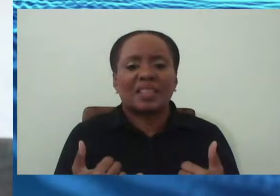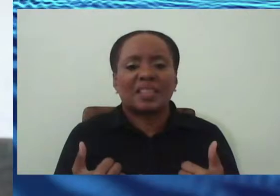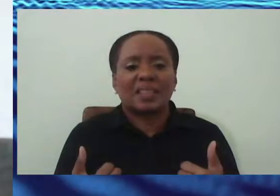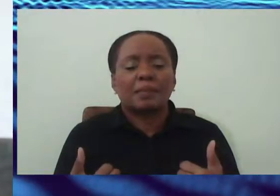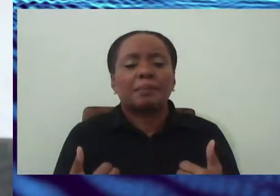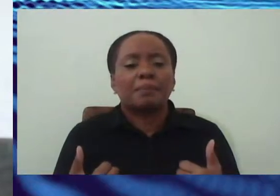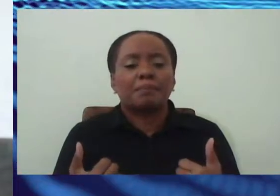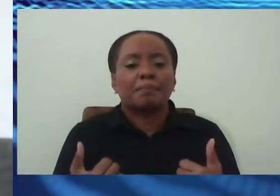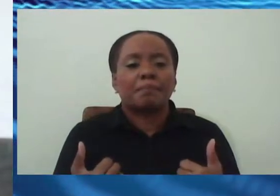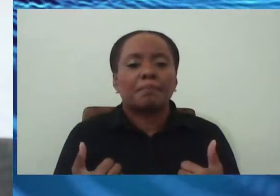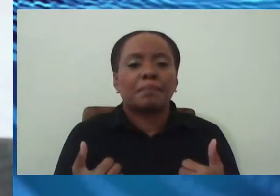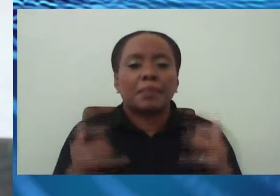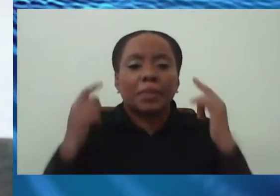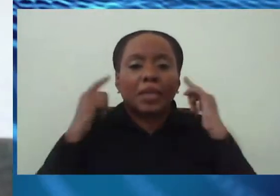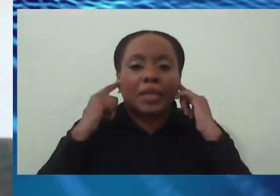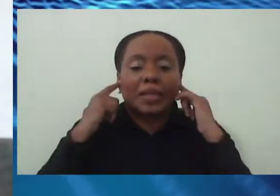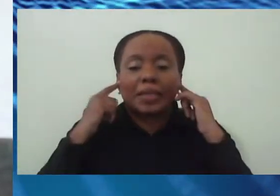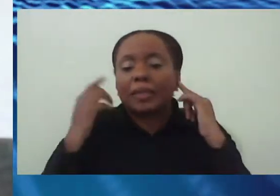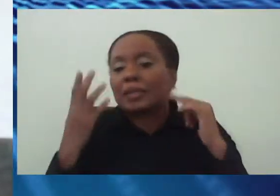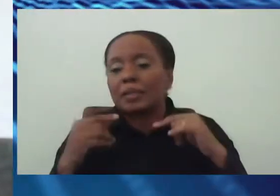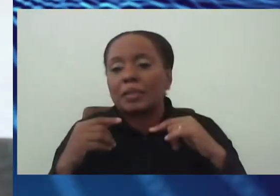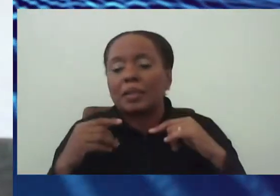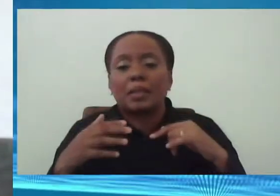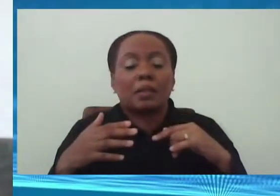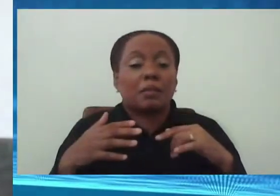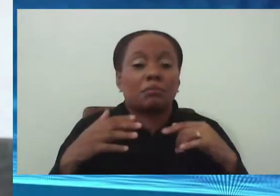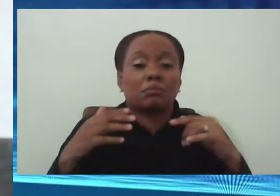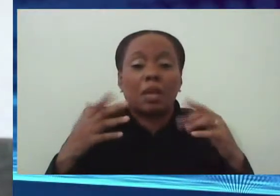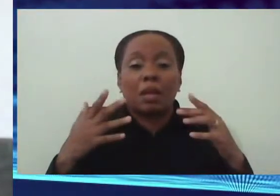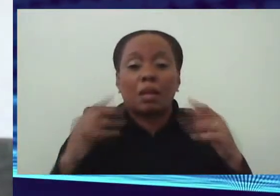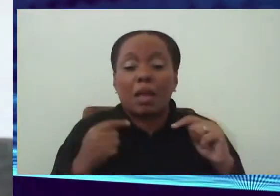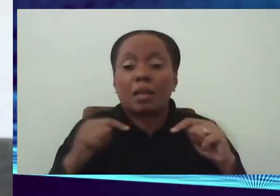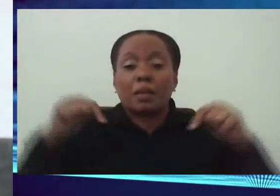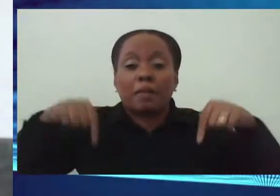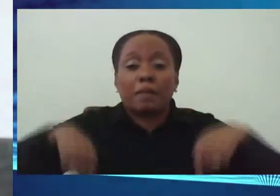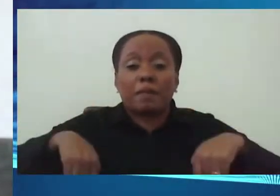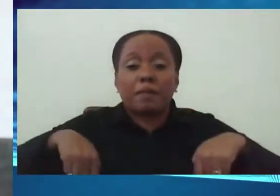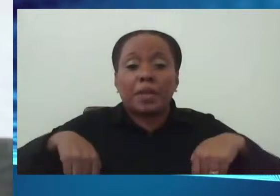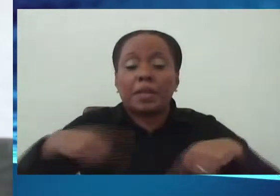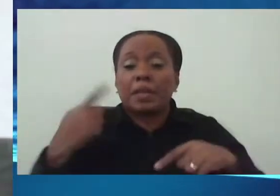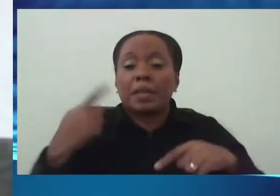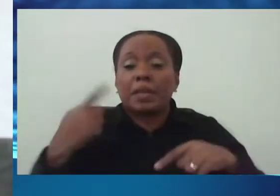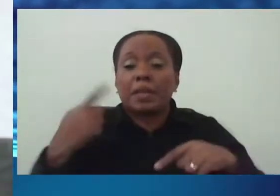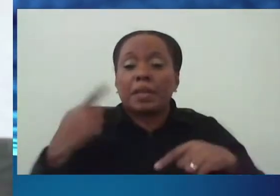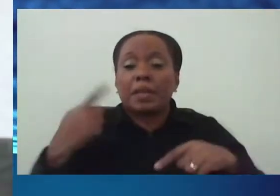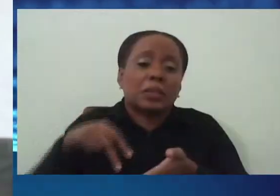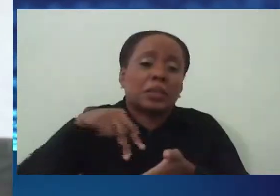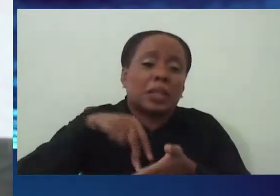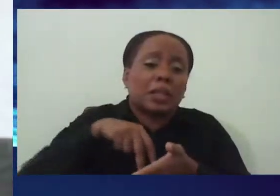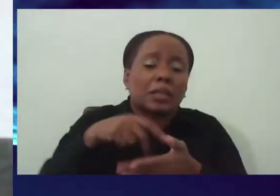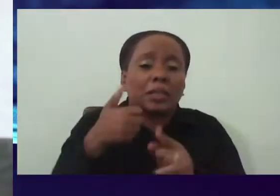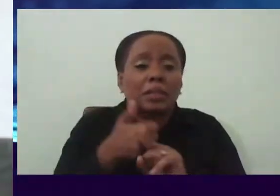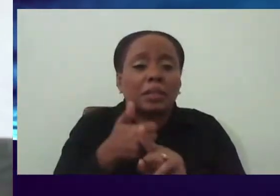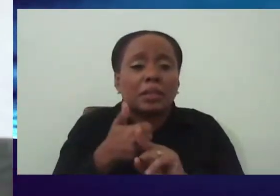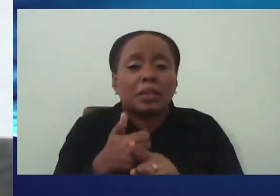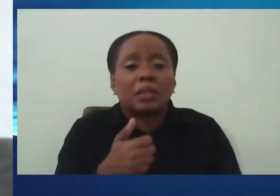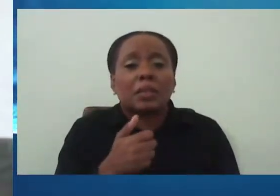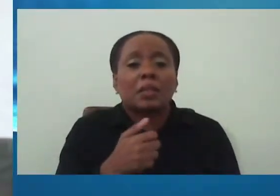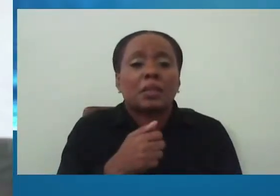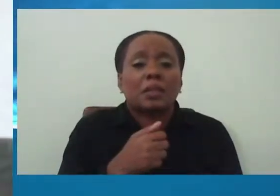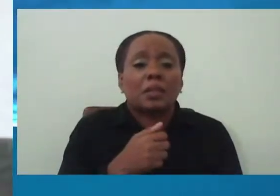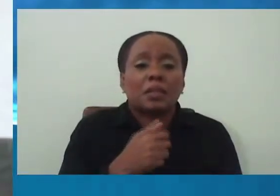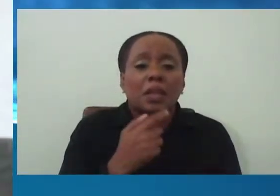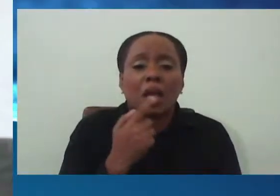and their feet are shaking so much that they can't stand on their own. And also, the tongue has been talking funny